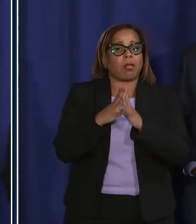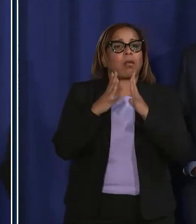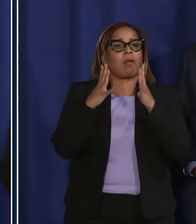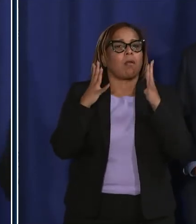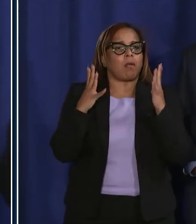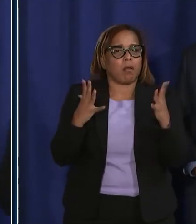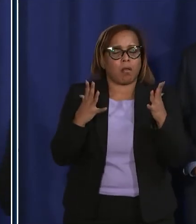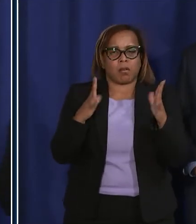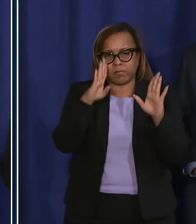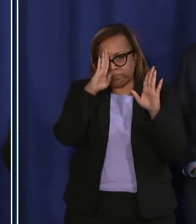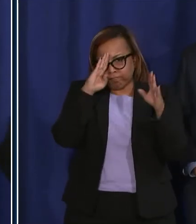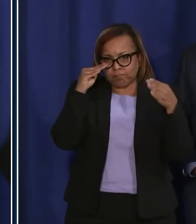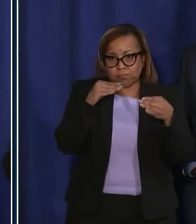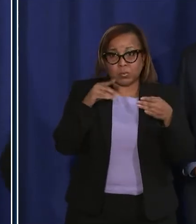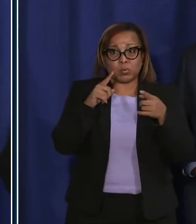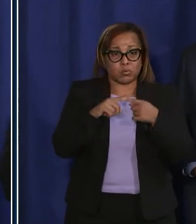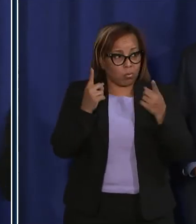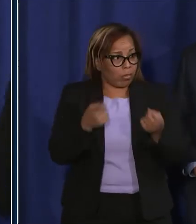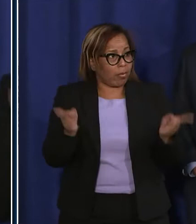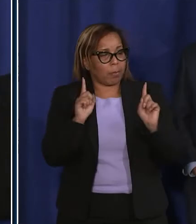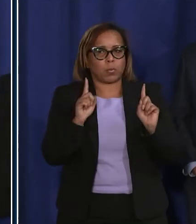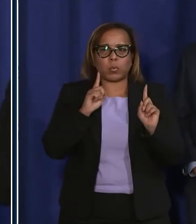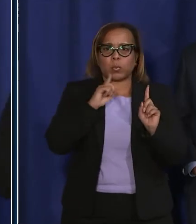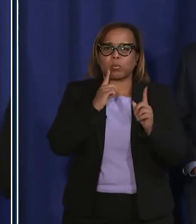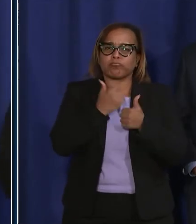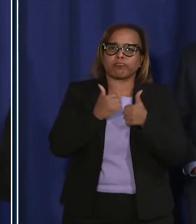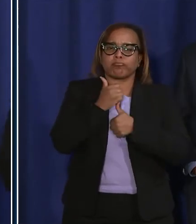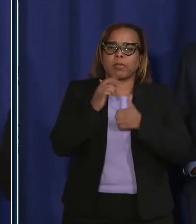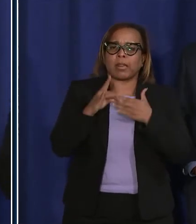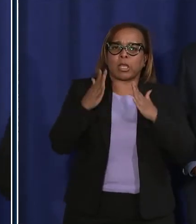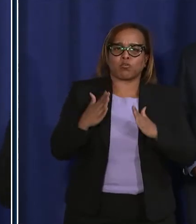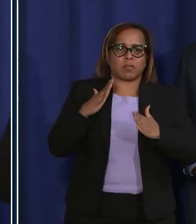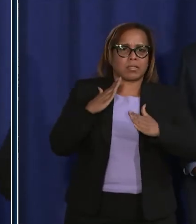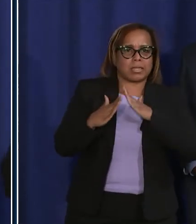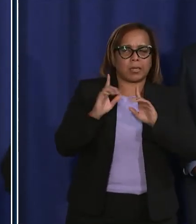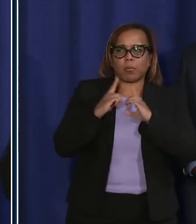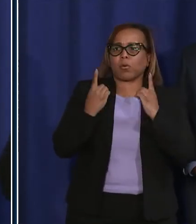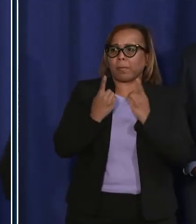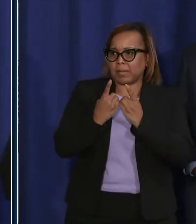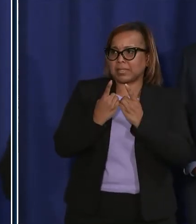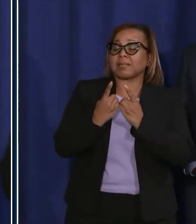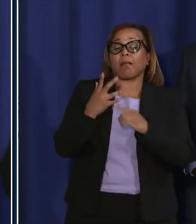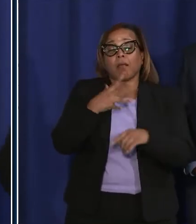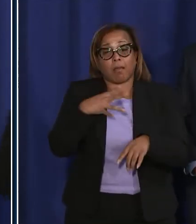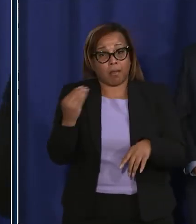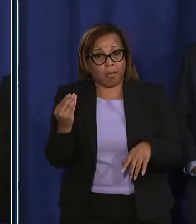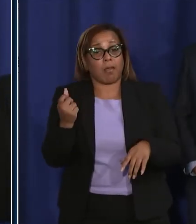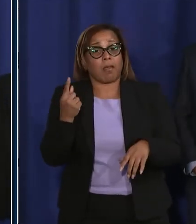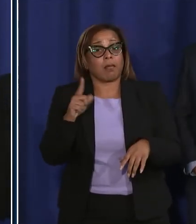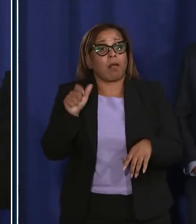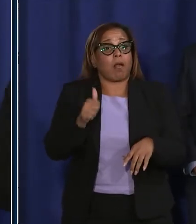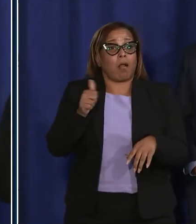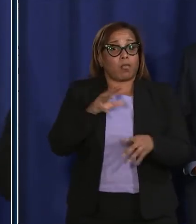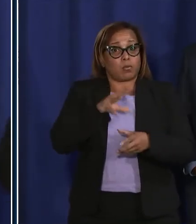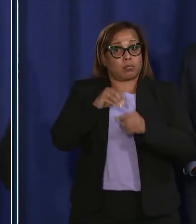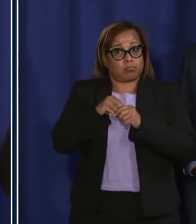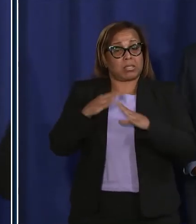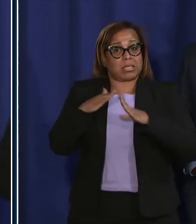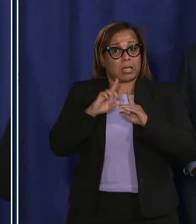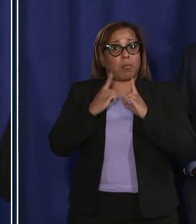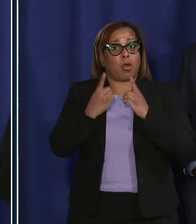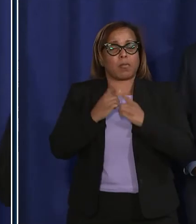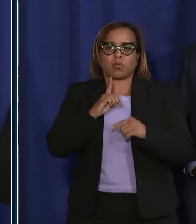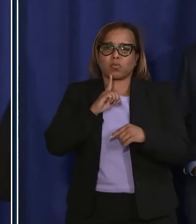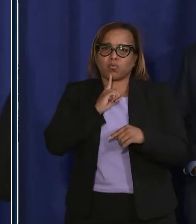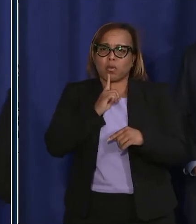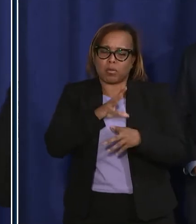effort and energy to these folks who are the leaders of our city departments, and the others within the city departments that